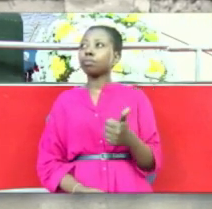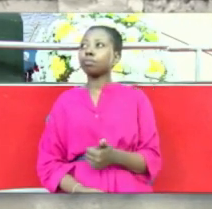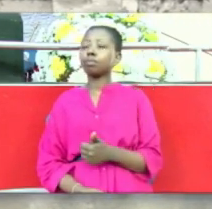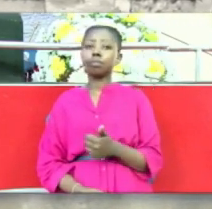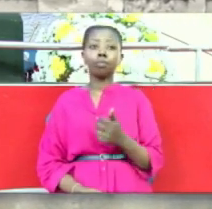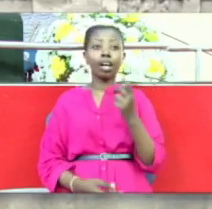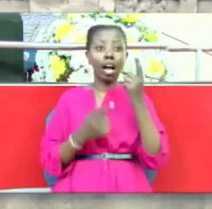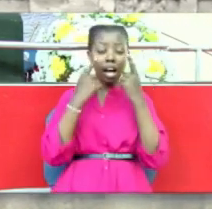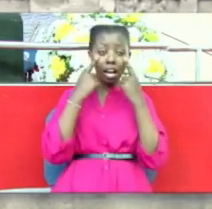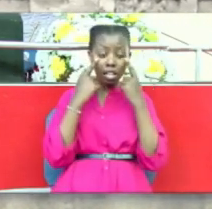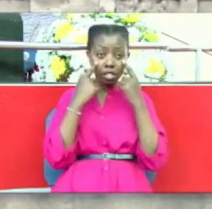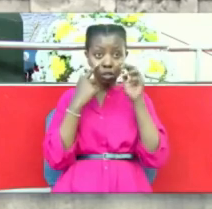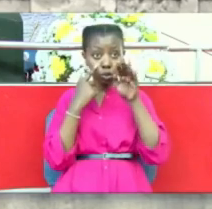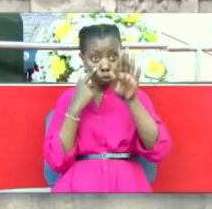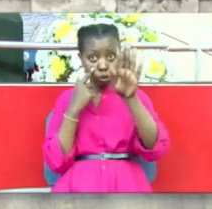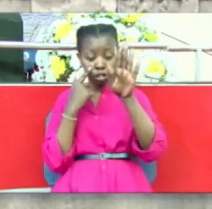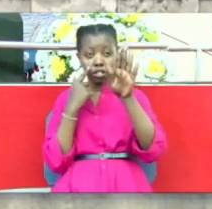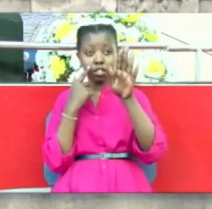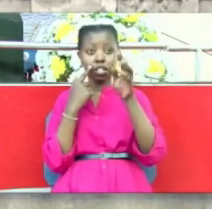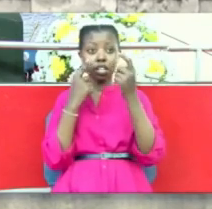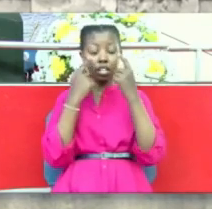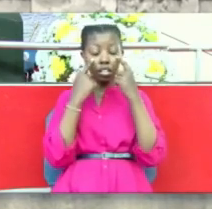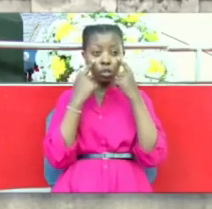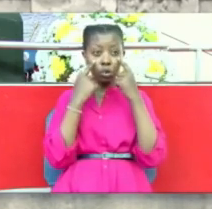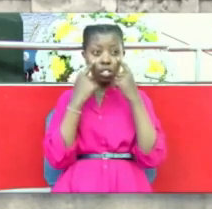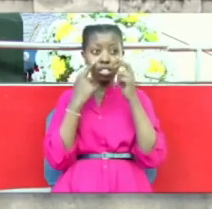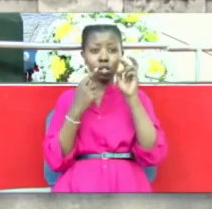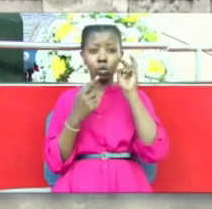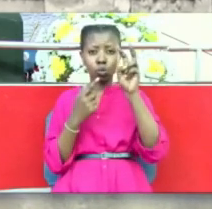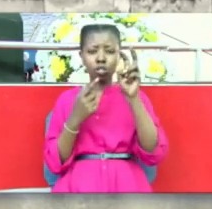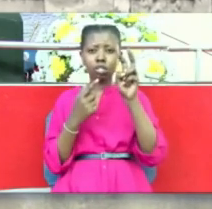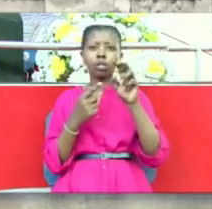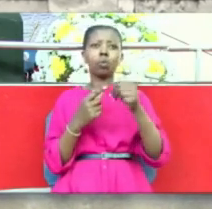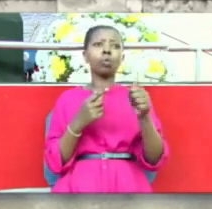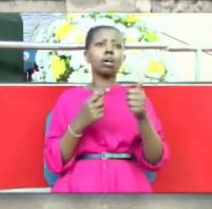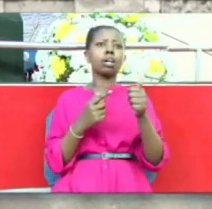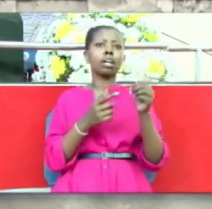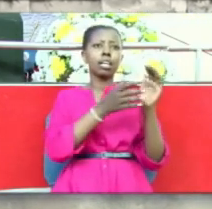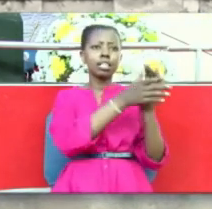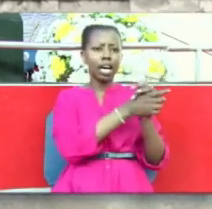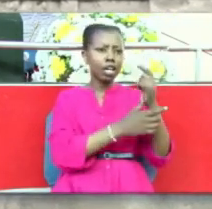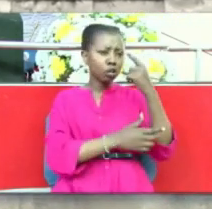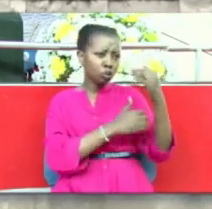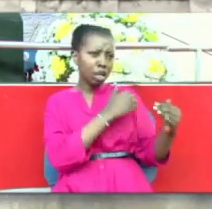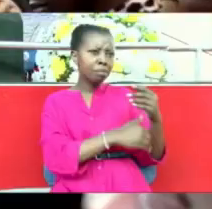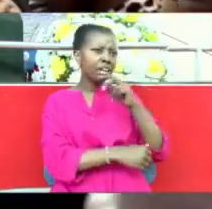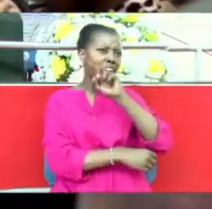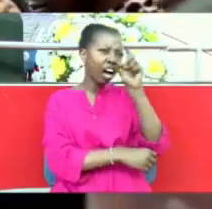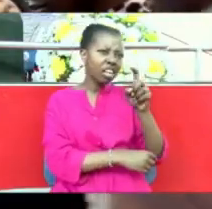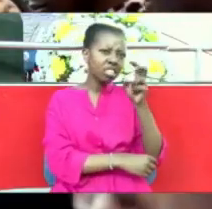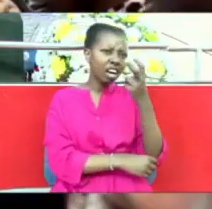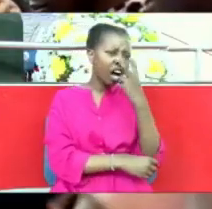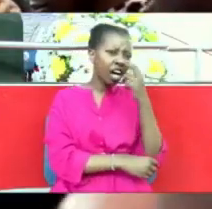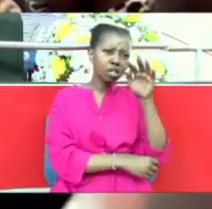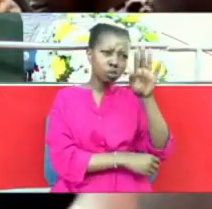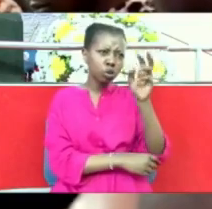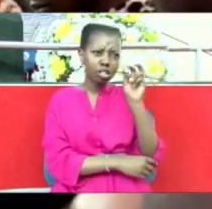Macho yako. Yaone vizuri. Salimia jirani yako, macho yako inaonaga vizuri.